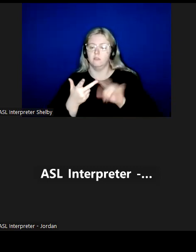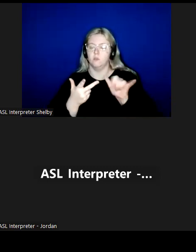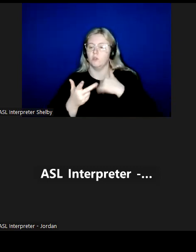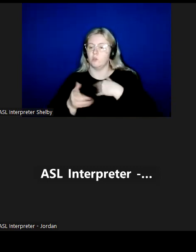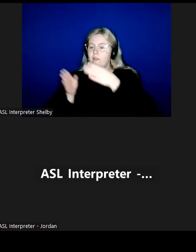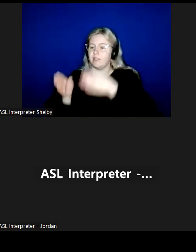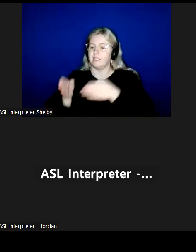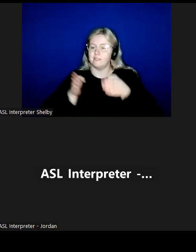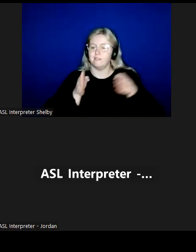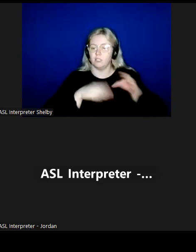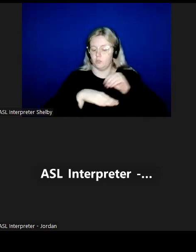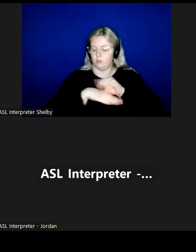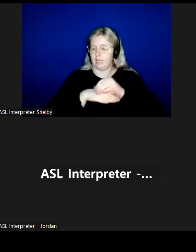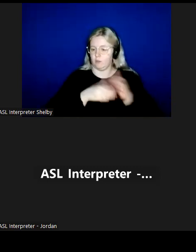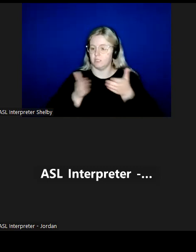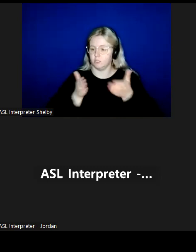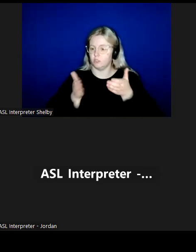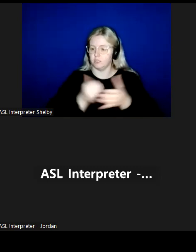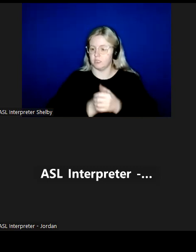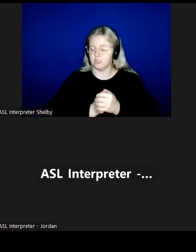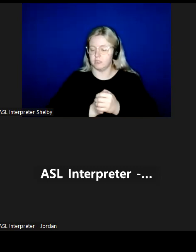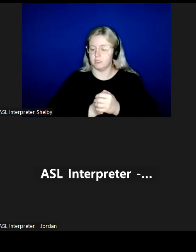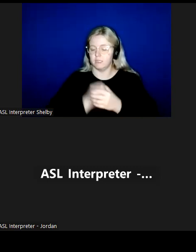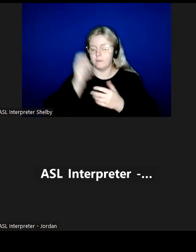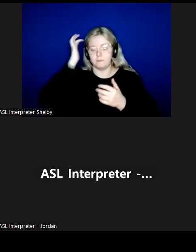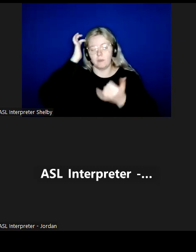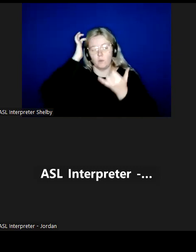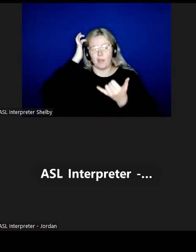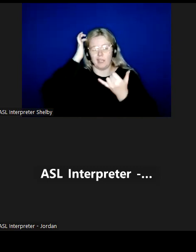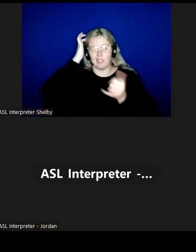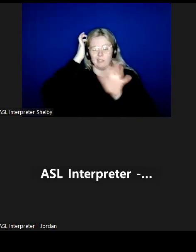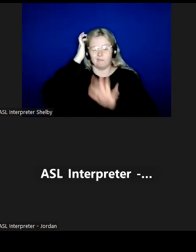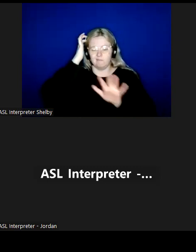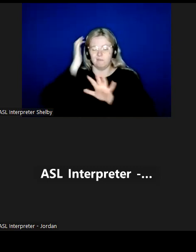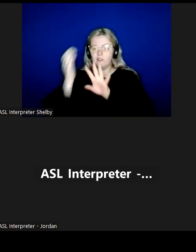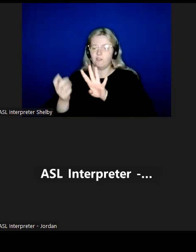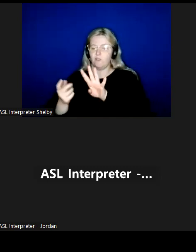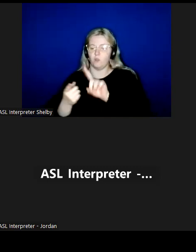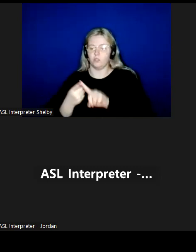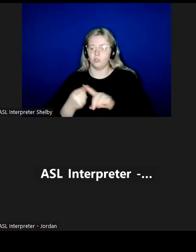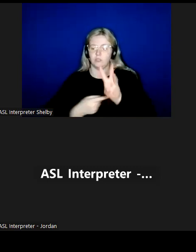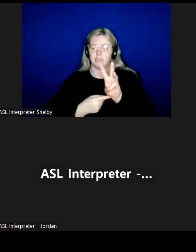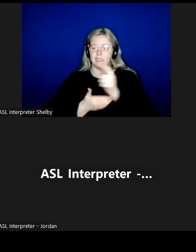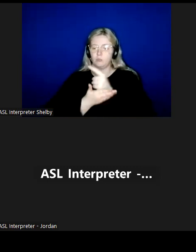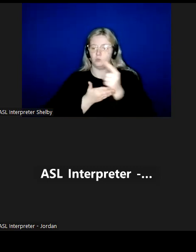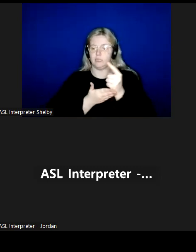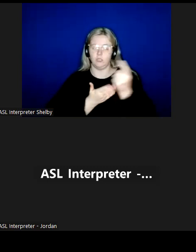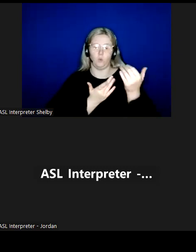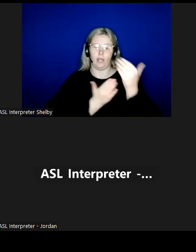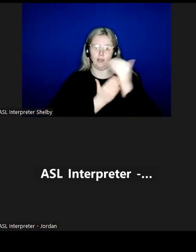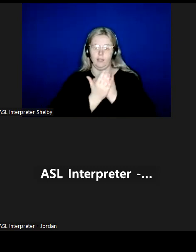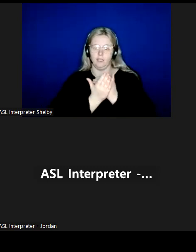counseling services. Right now, there's about a 4 to 6 wait list to see an